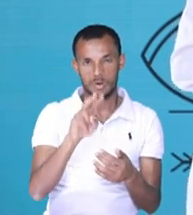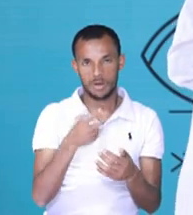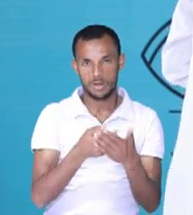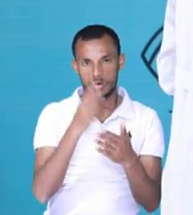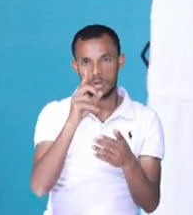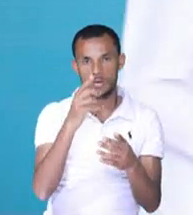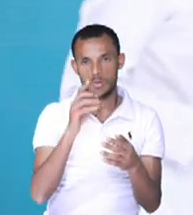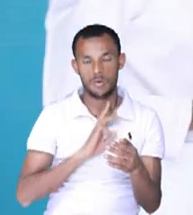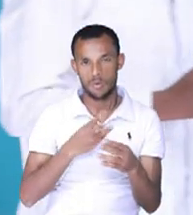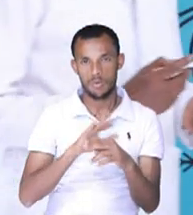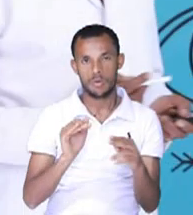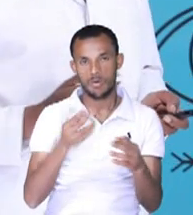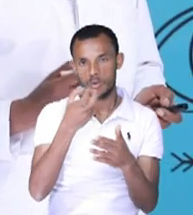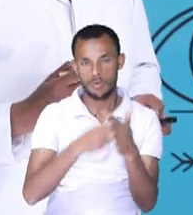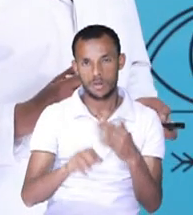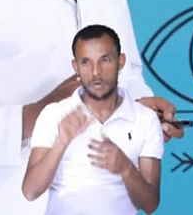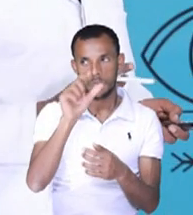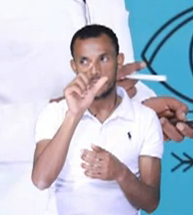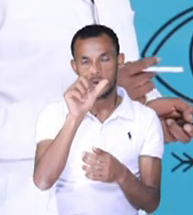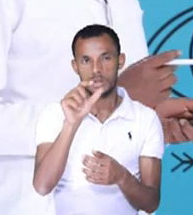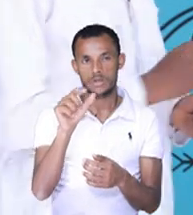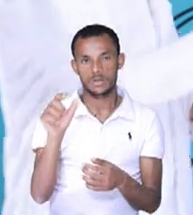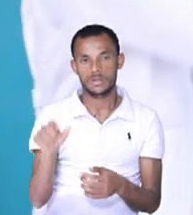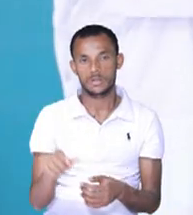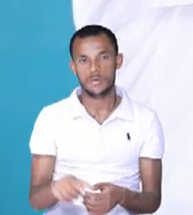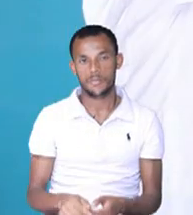This is what you call is that coefficient matrix.